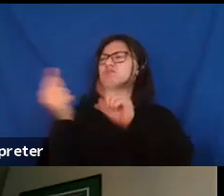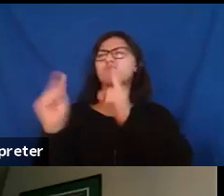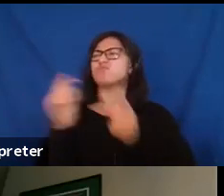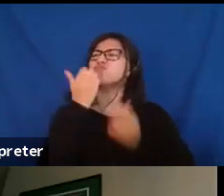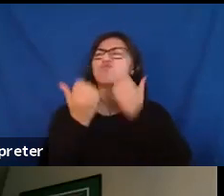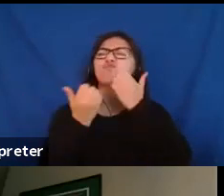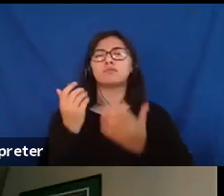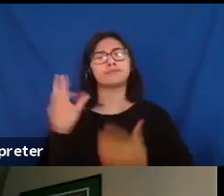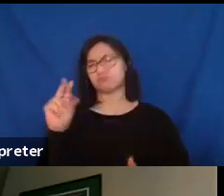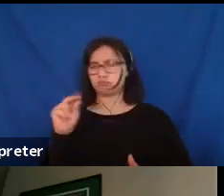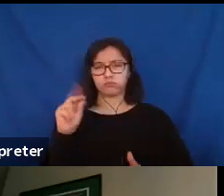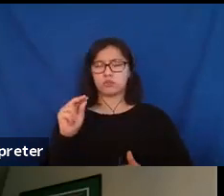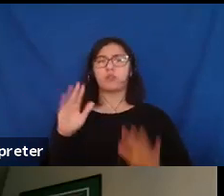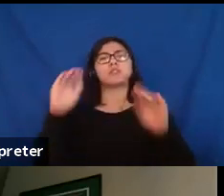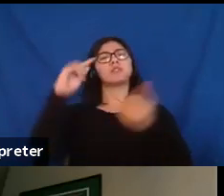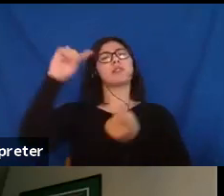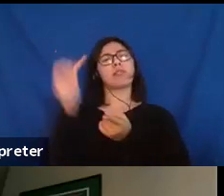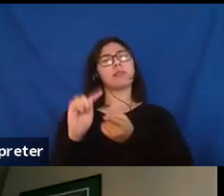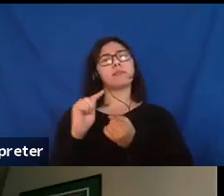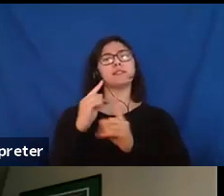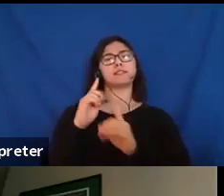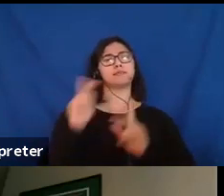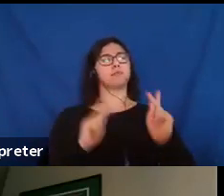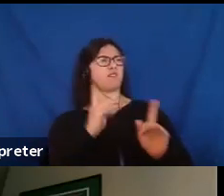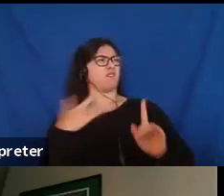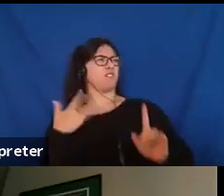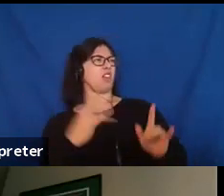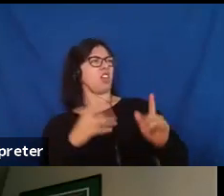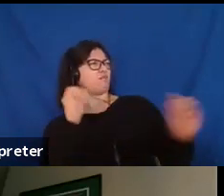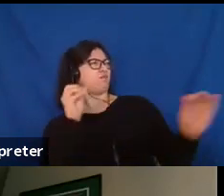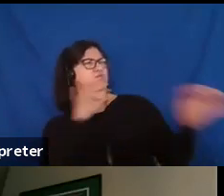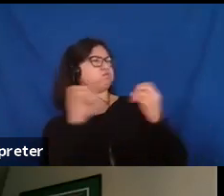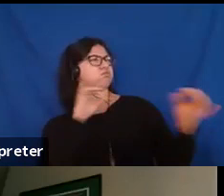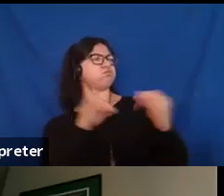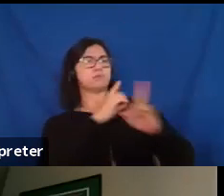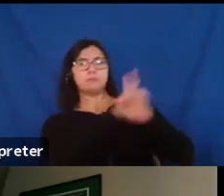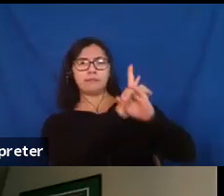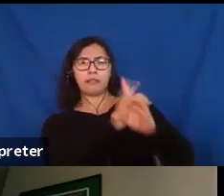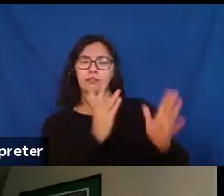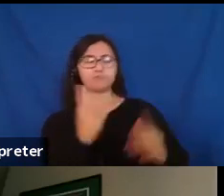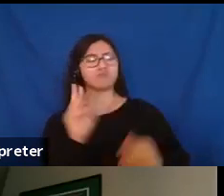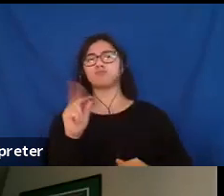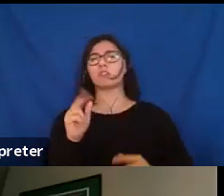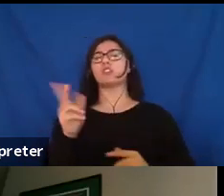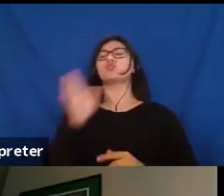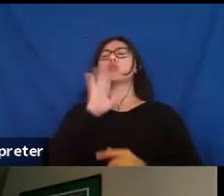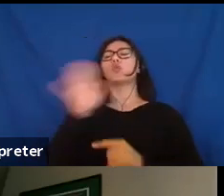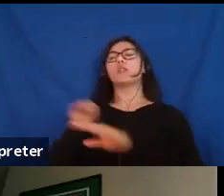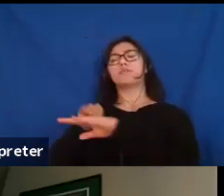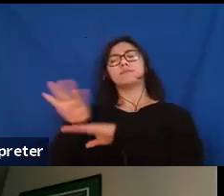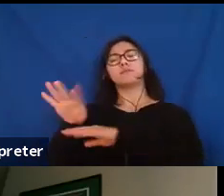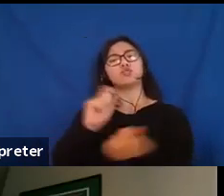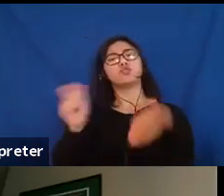the defensiveness. And so kind of it leaves an opportunity for people to make shifts in their behavior without feeling bullied